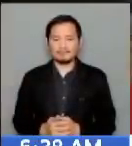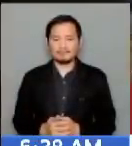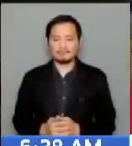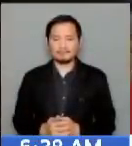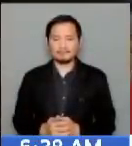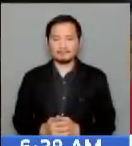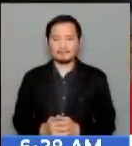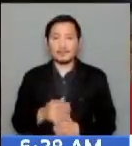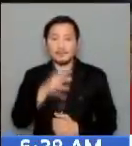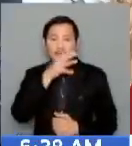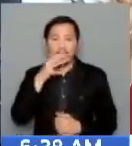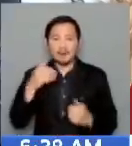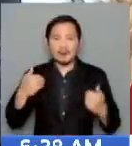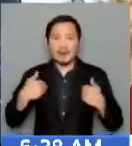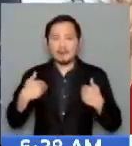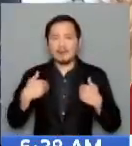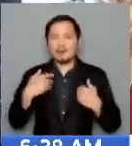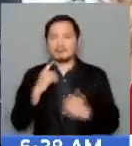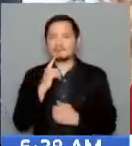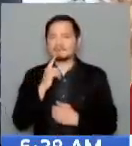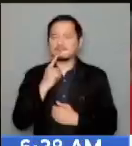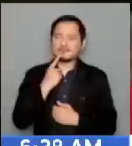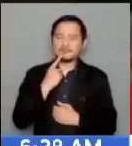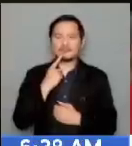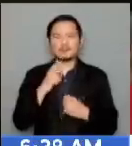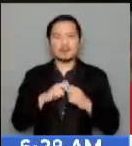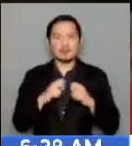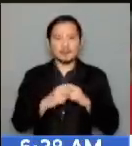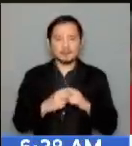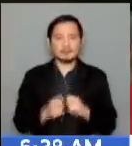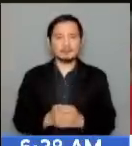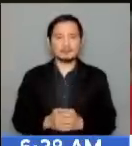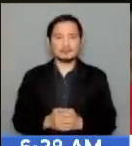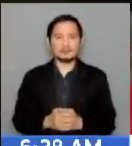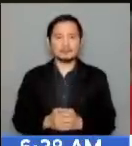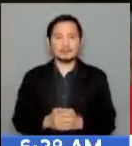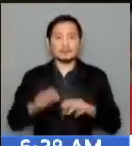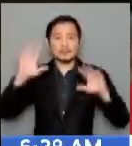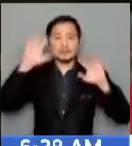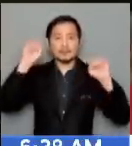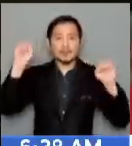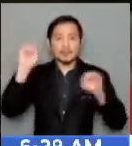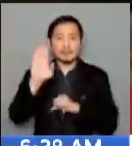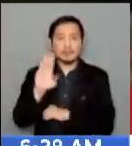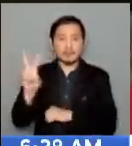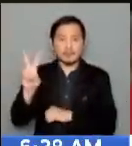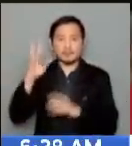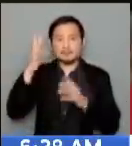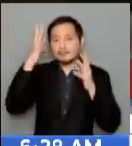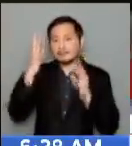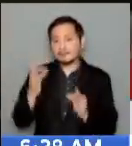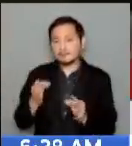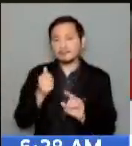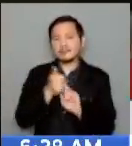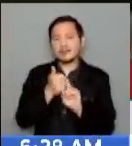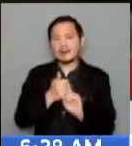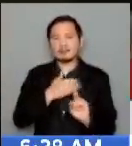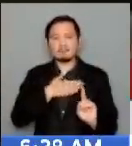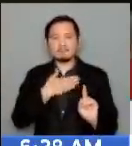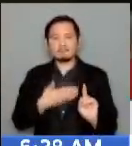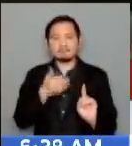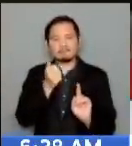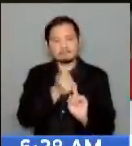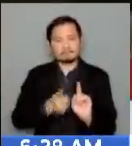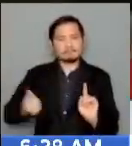agrikultura, nagdesisyon si President-elect Bongbong Marcos. I have decided to take on the portfolio of Secretary